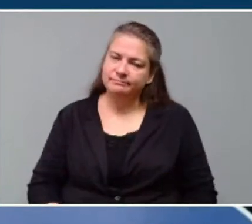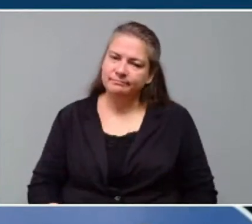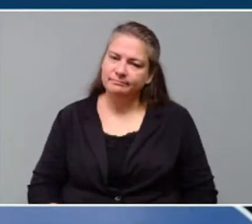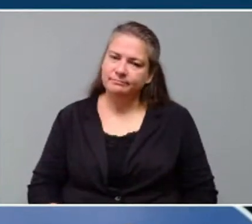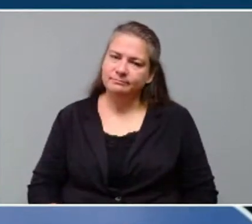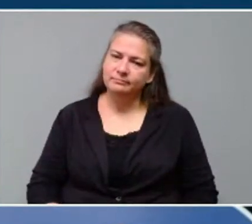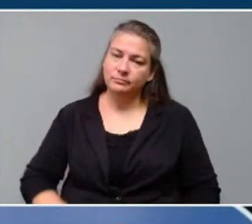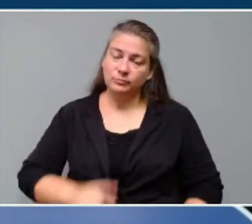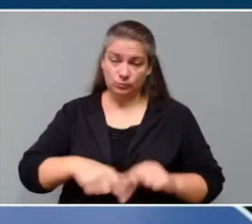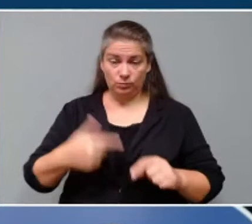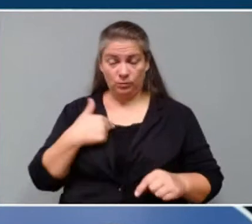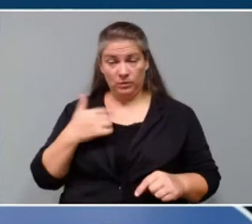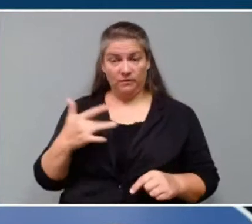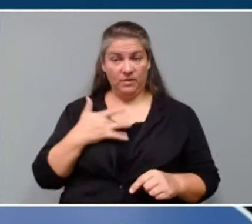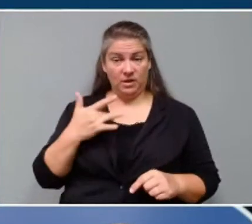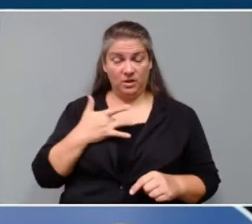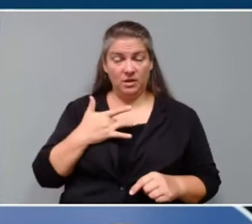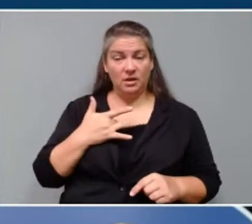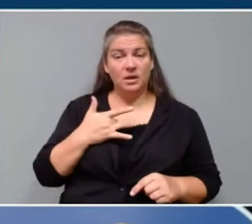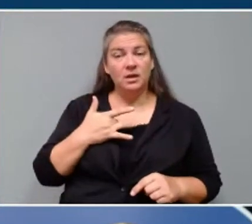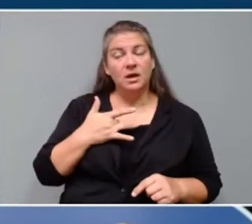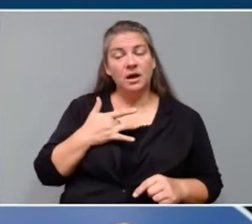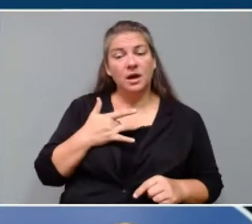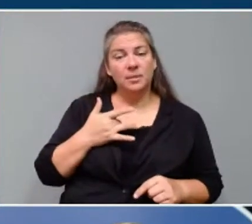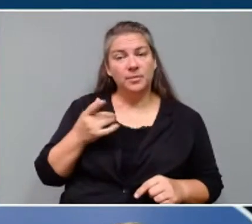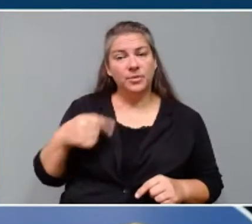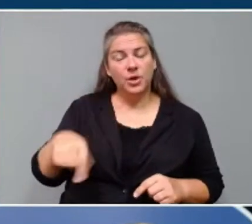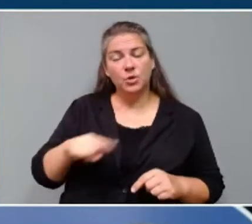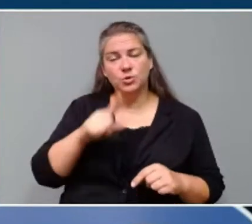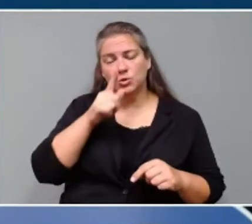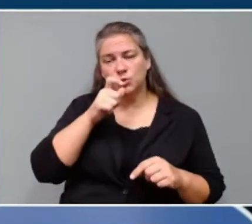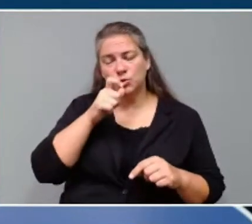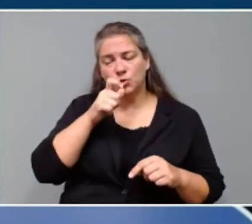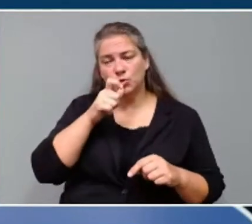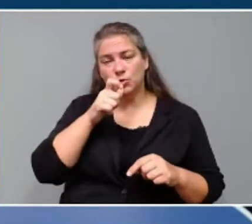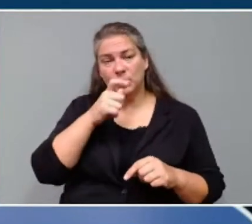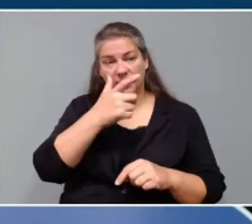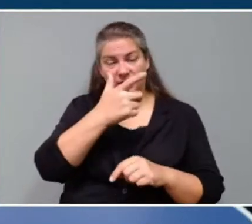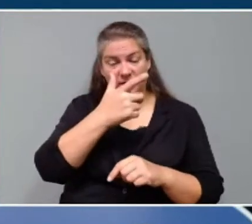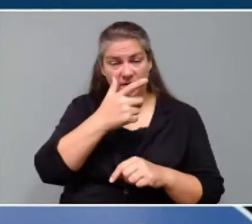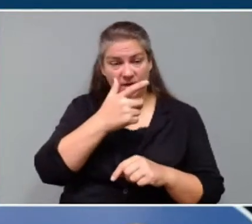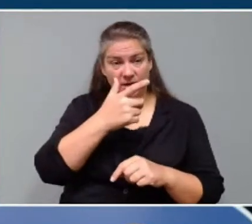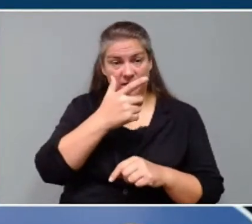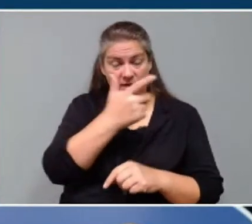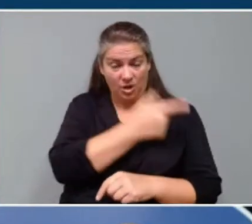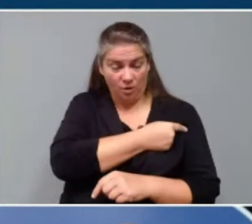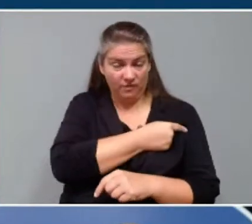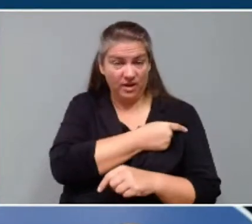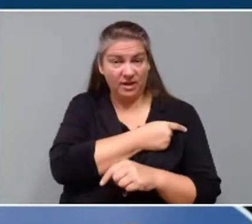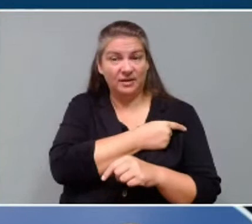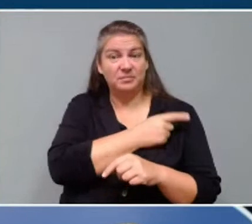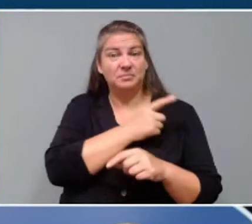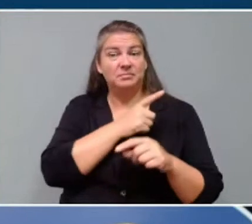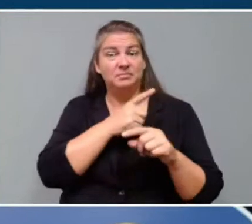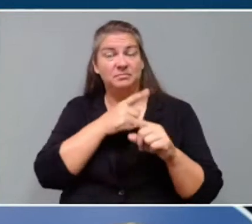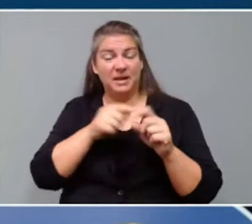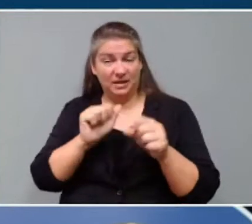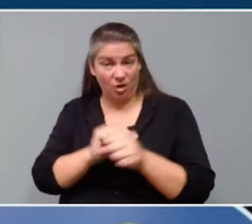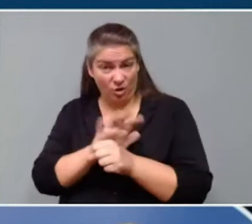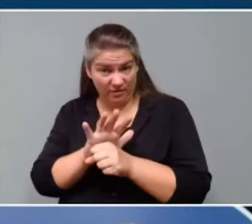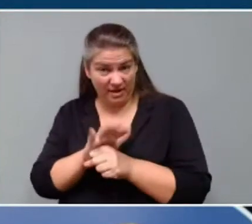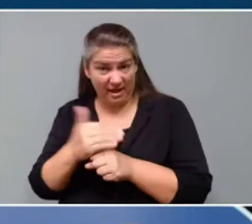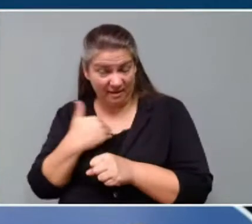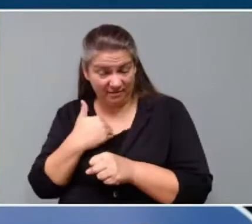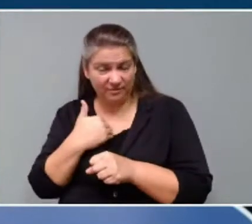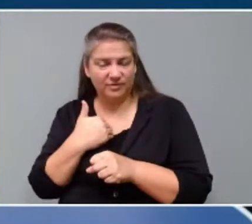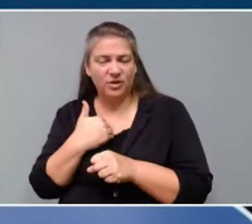that those that in breakthrough cases are getting really sick, are ending up in the hospital, or passing away, are folks that were at risk